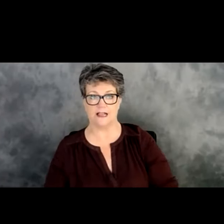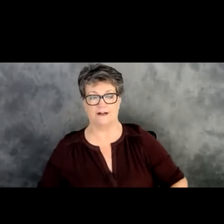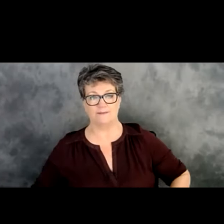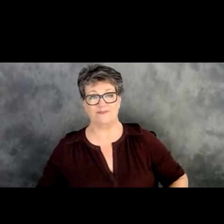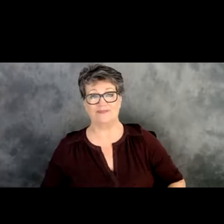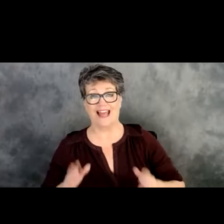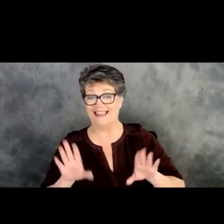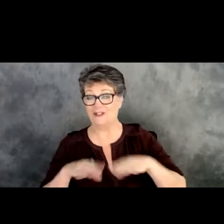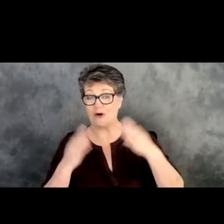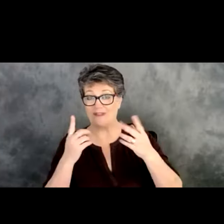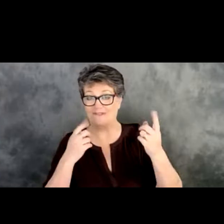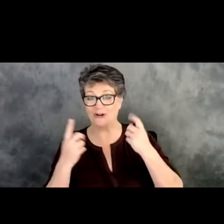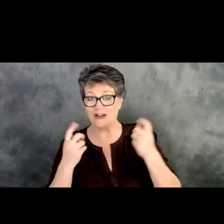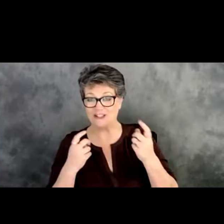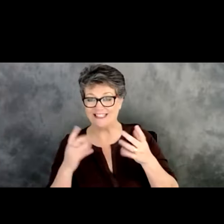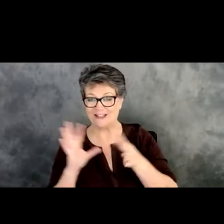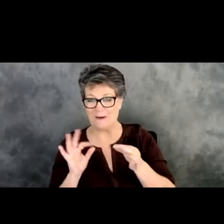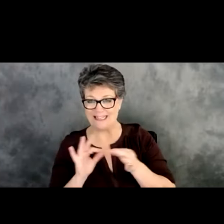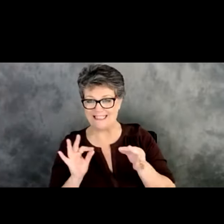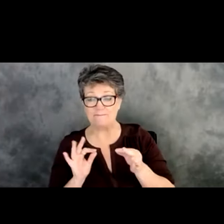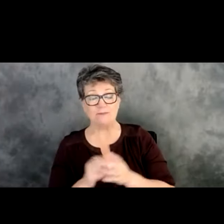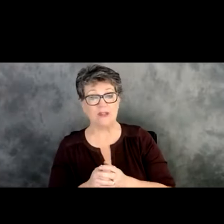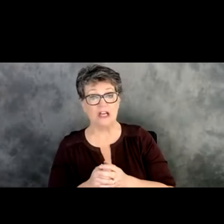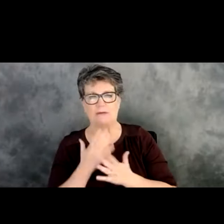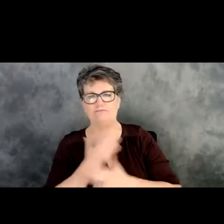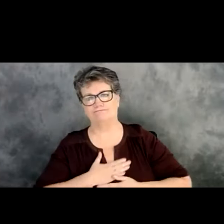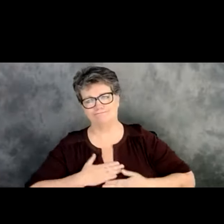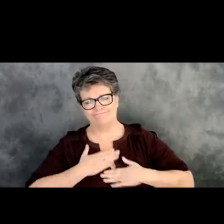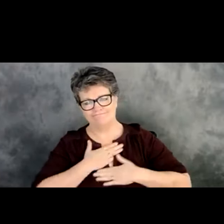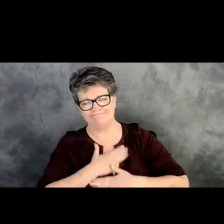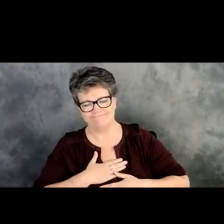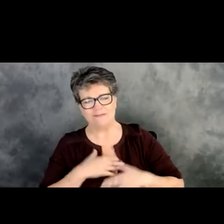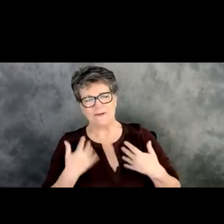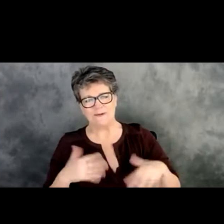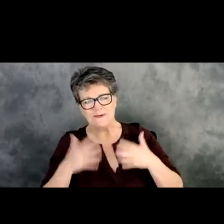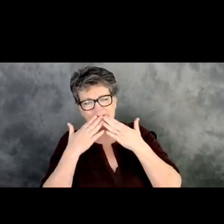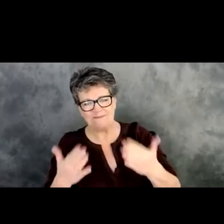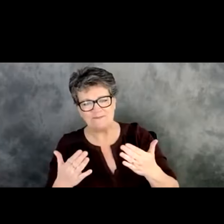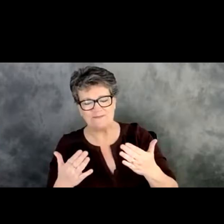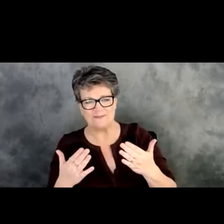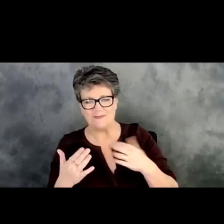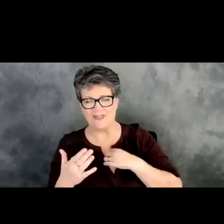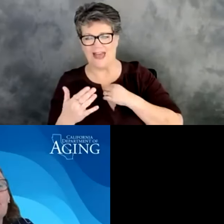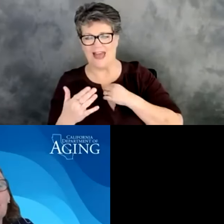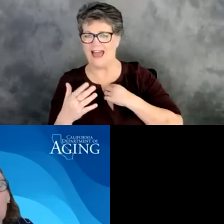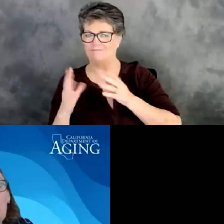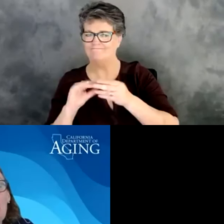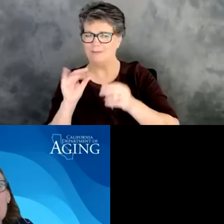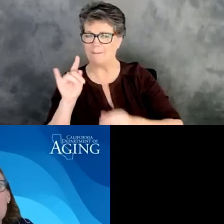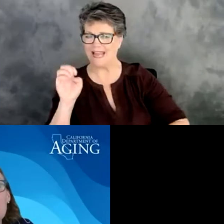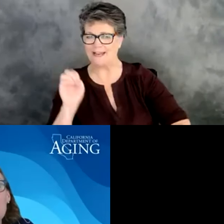Let's open that up for questions and comments. So appreciate that that bracing update.